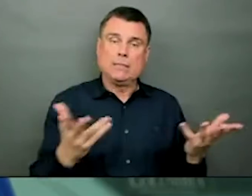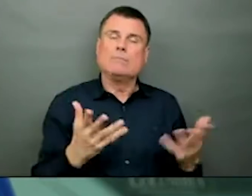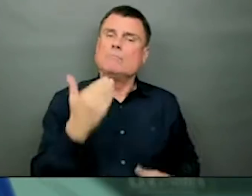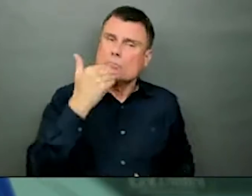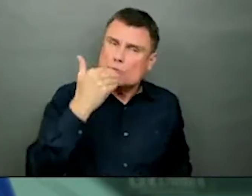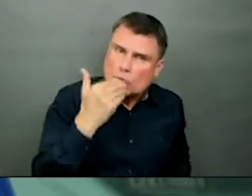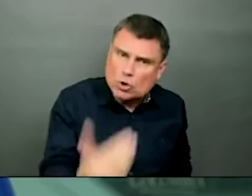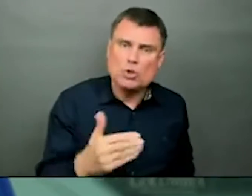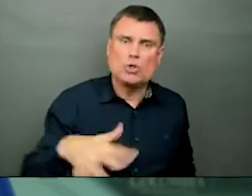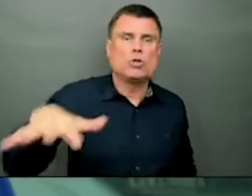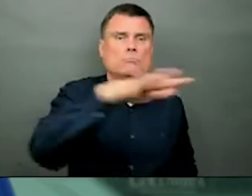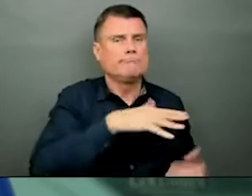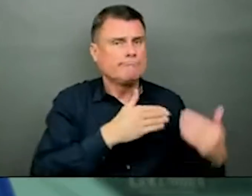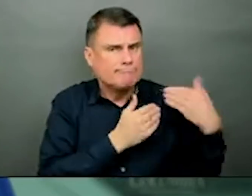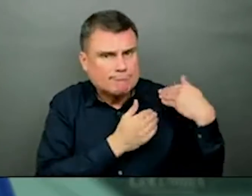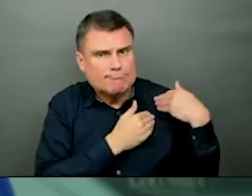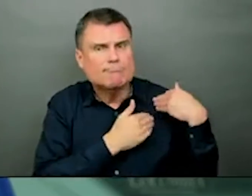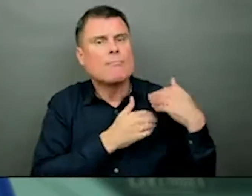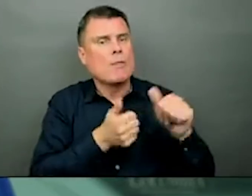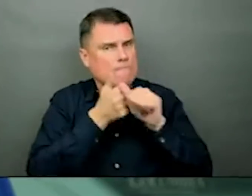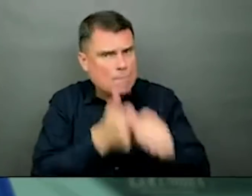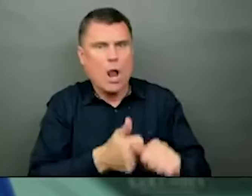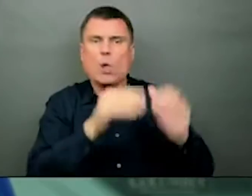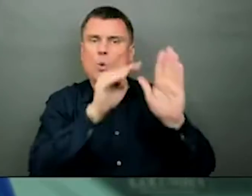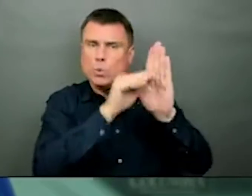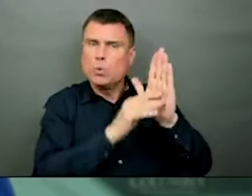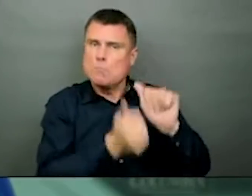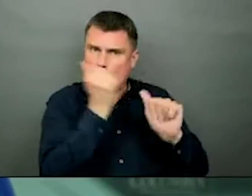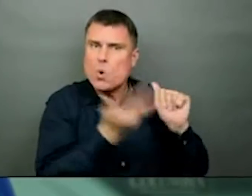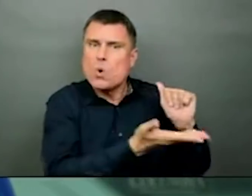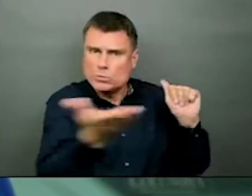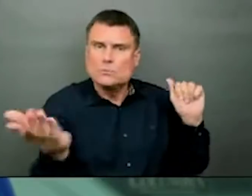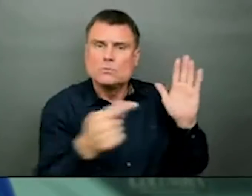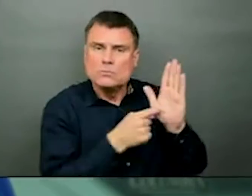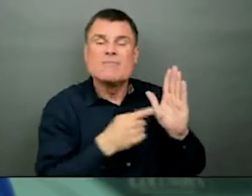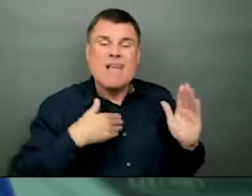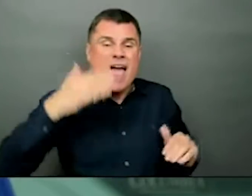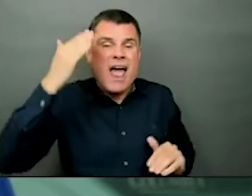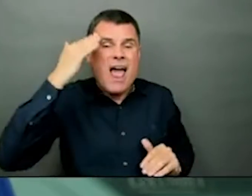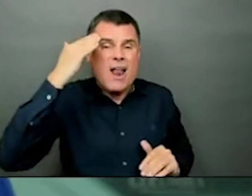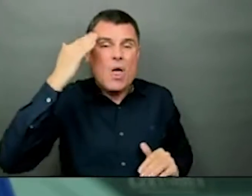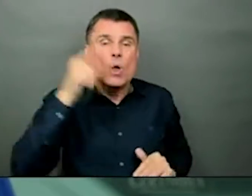The fact that they're tired of those rules doesn't change the fact that they're following them. And,